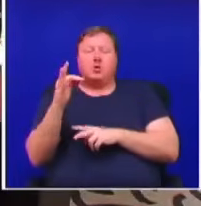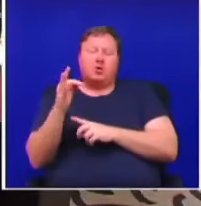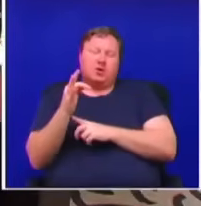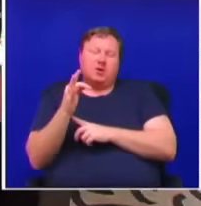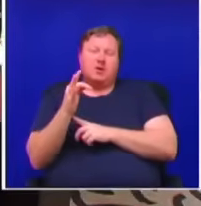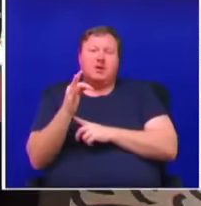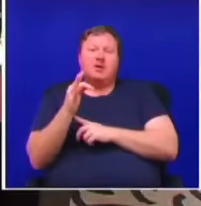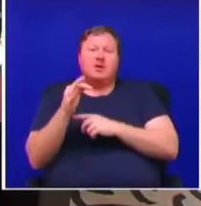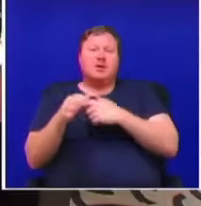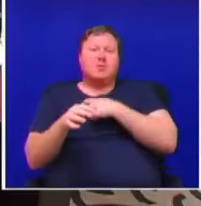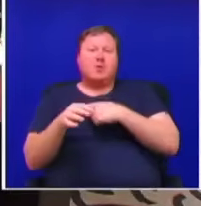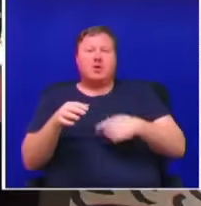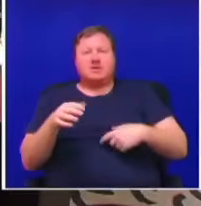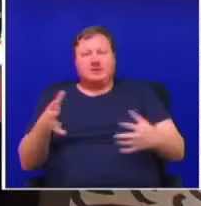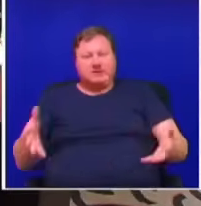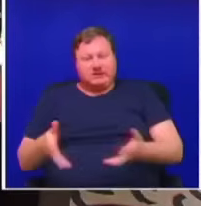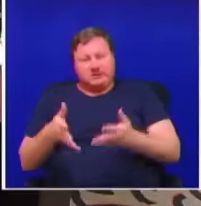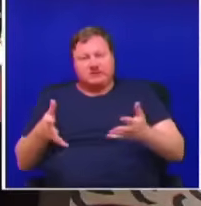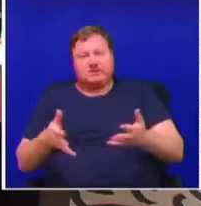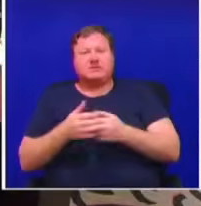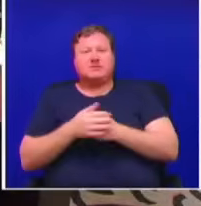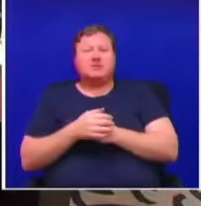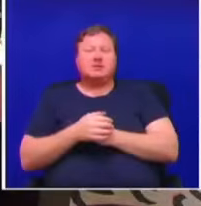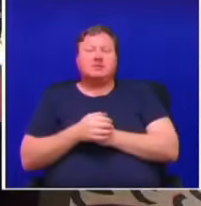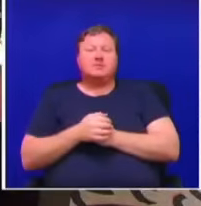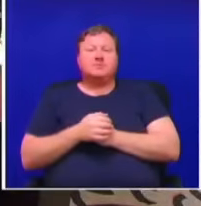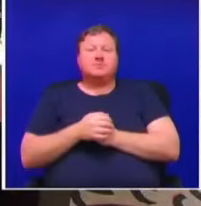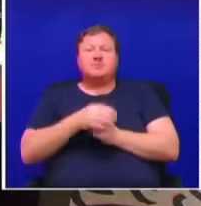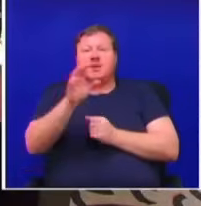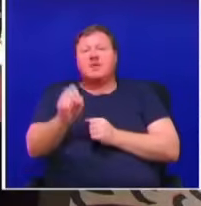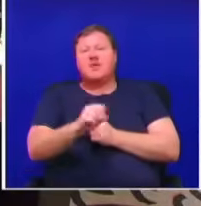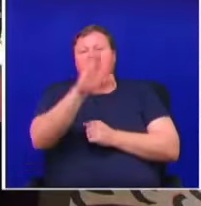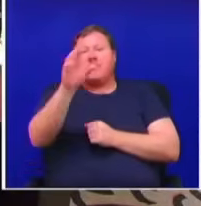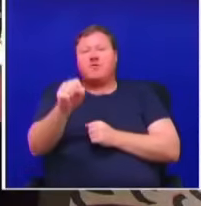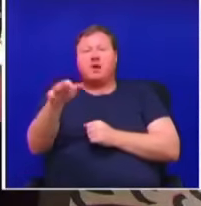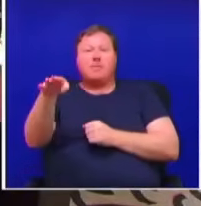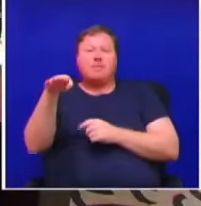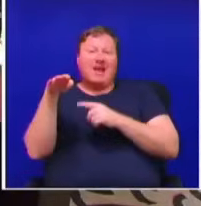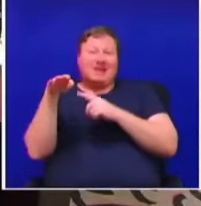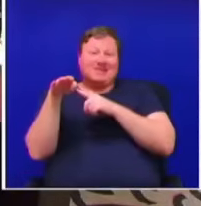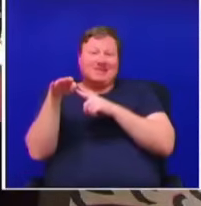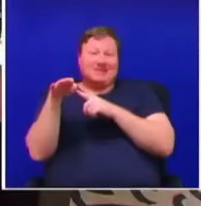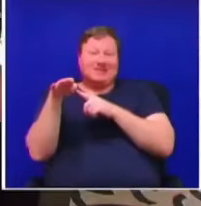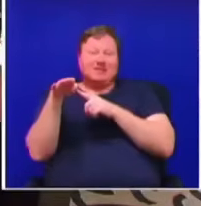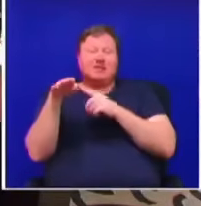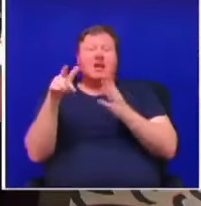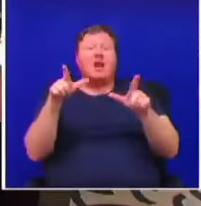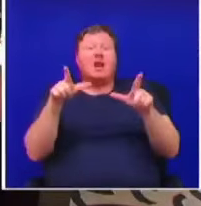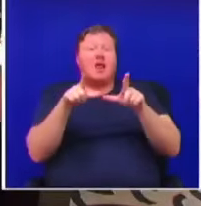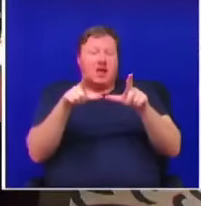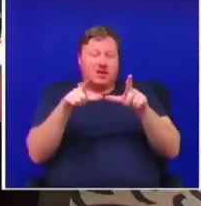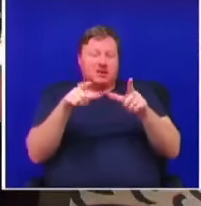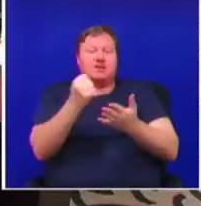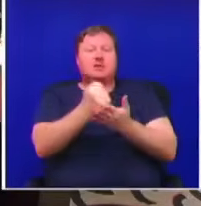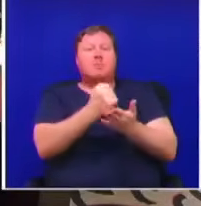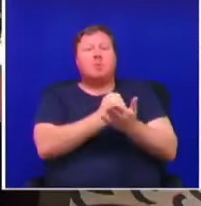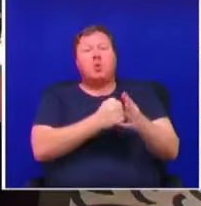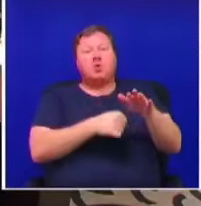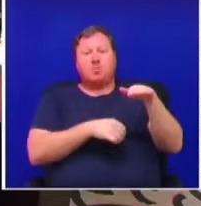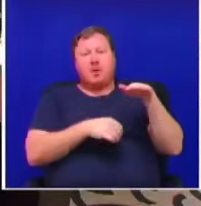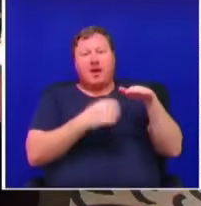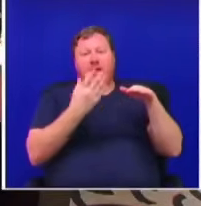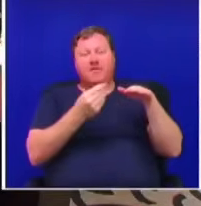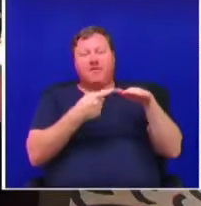he emphasized the creation of a state bank, which entails licensing the Post Bank. What measures is the government taking